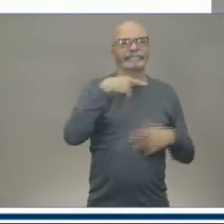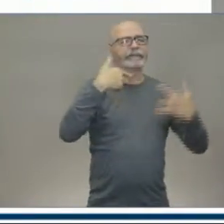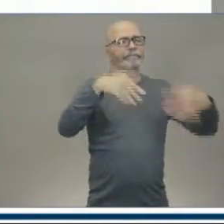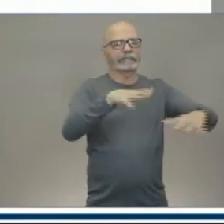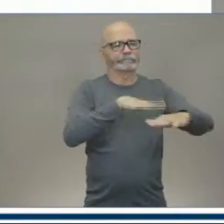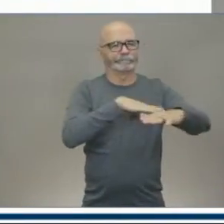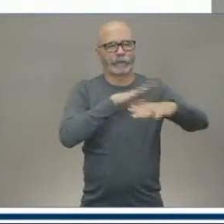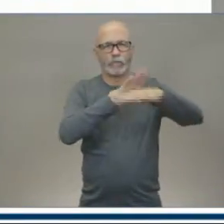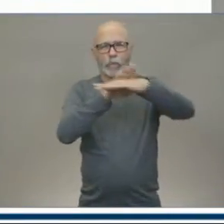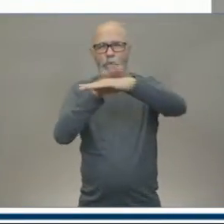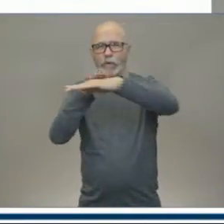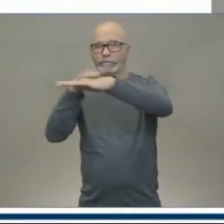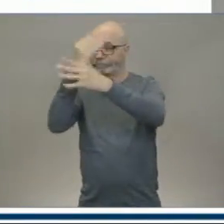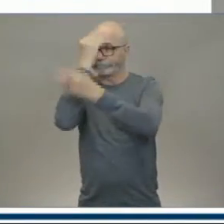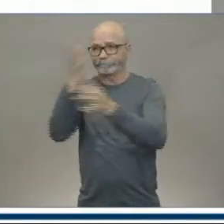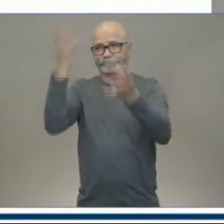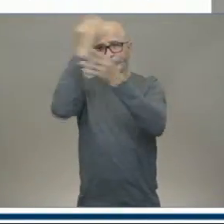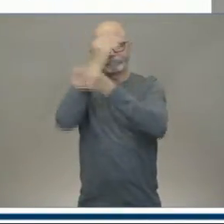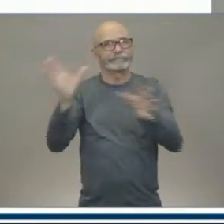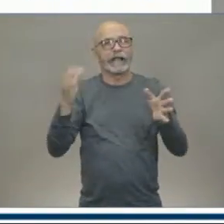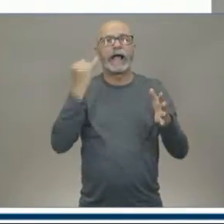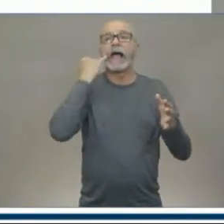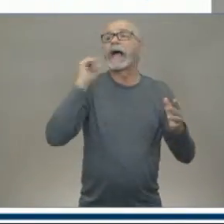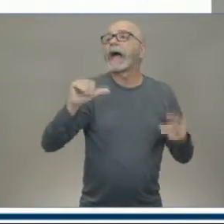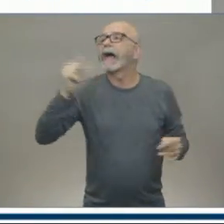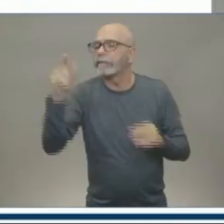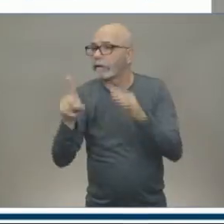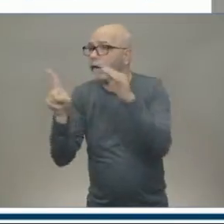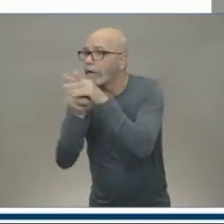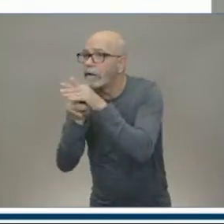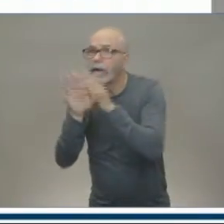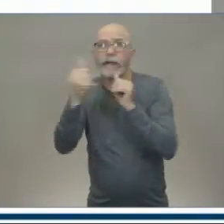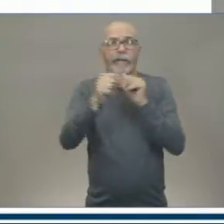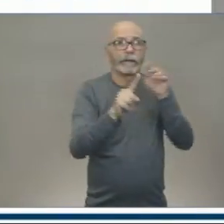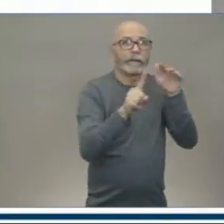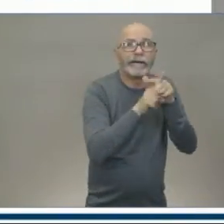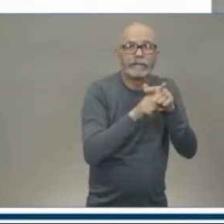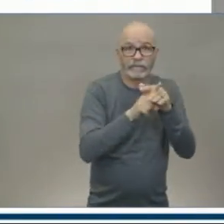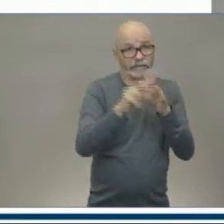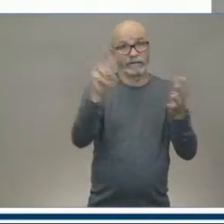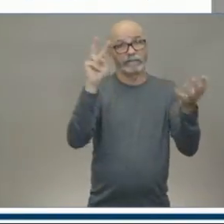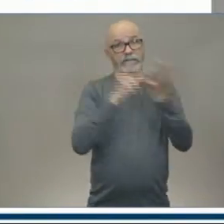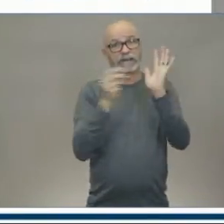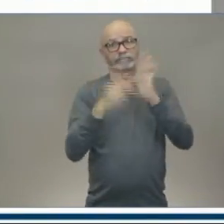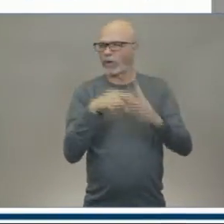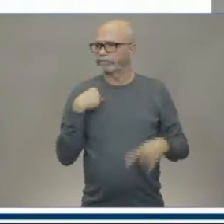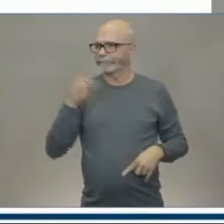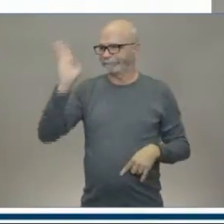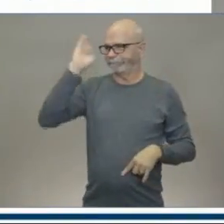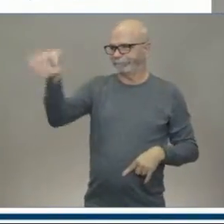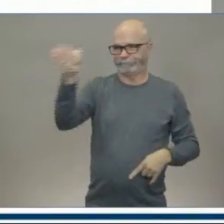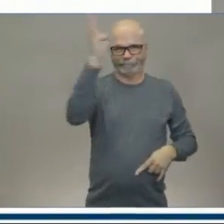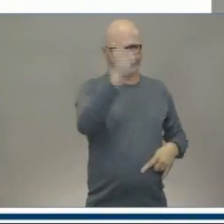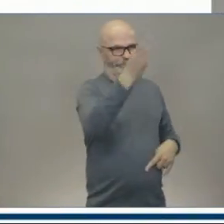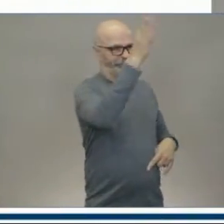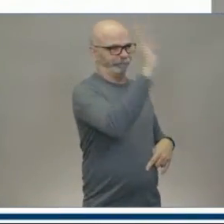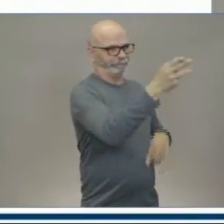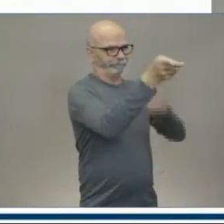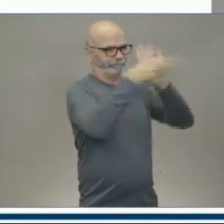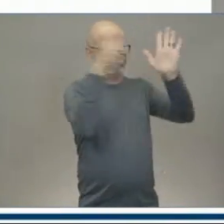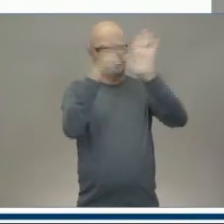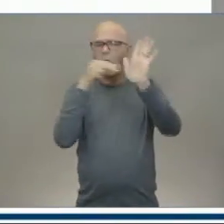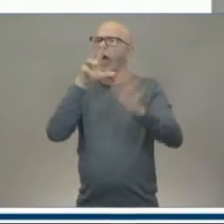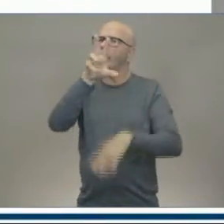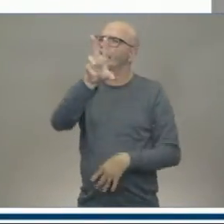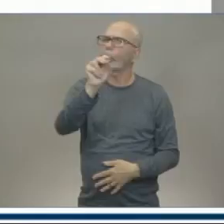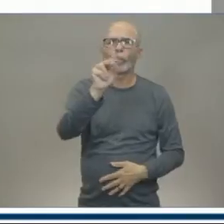community exposure, we're not labeling those locations and the businesses. What we're doing is we have to name them that they